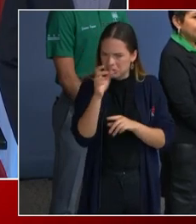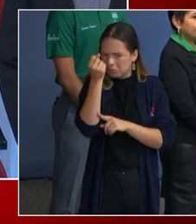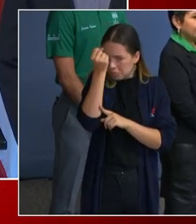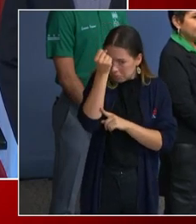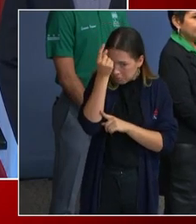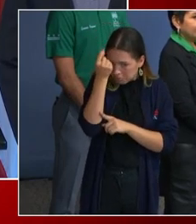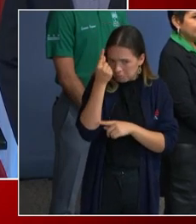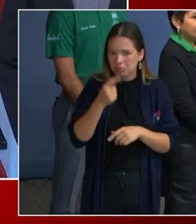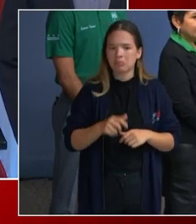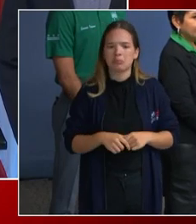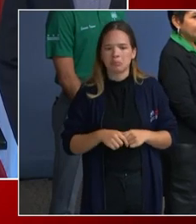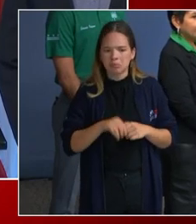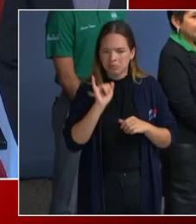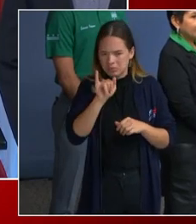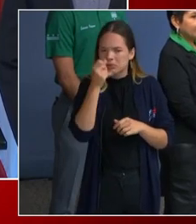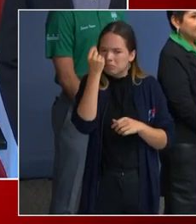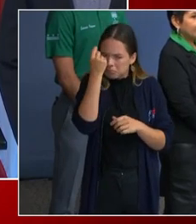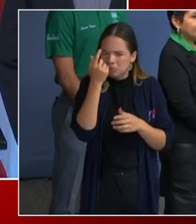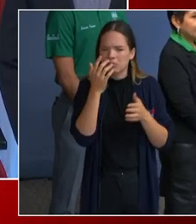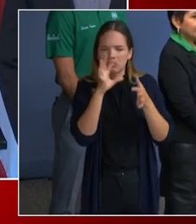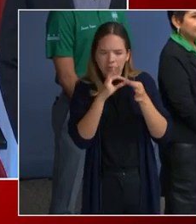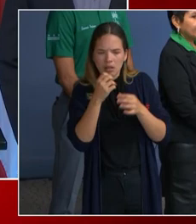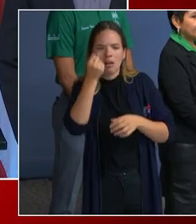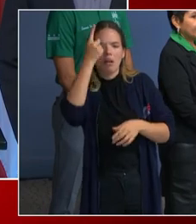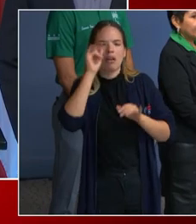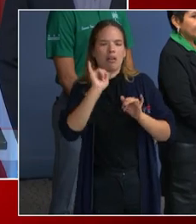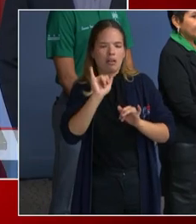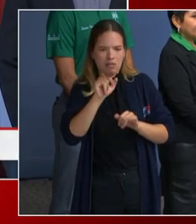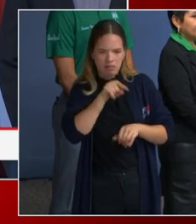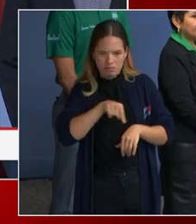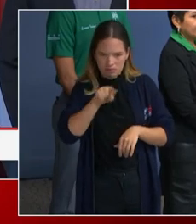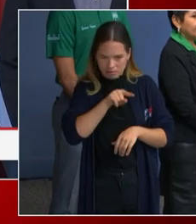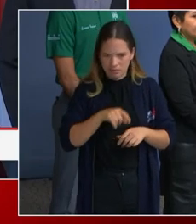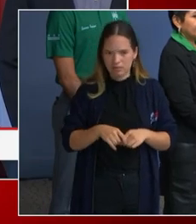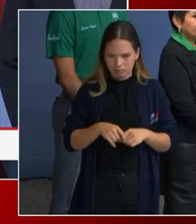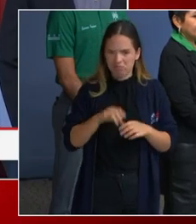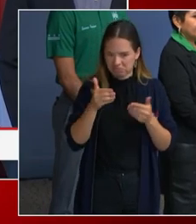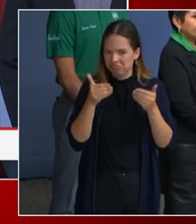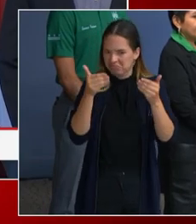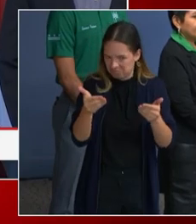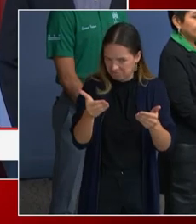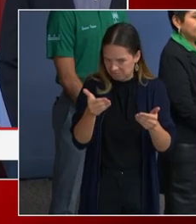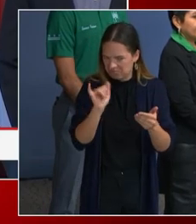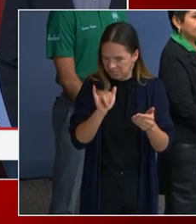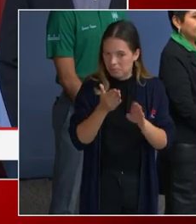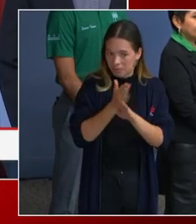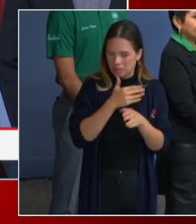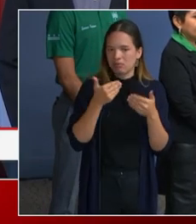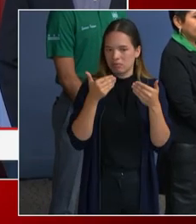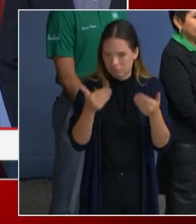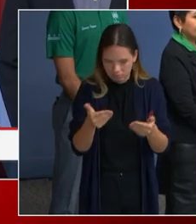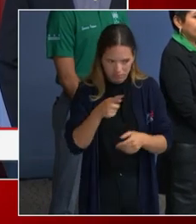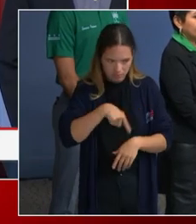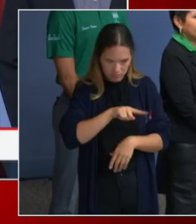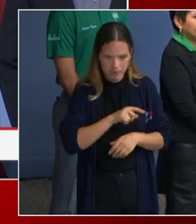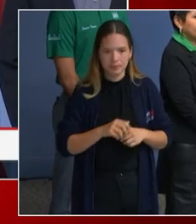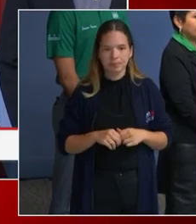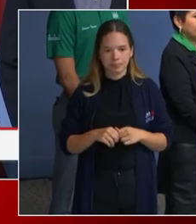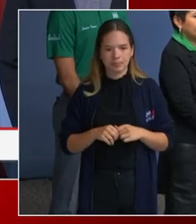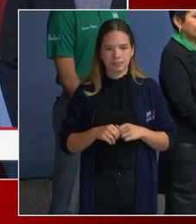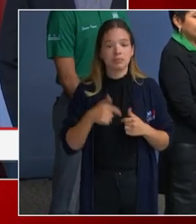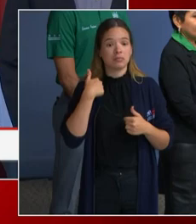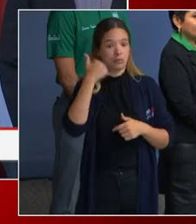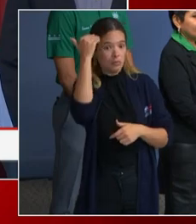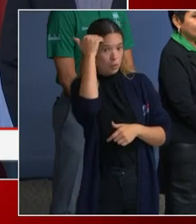are today and how we move forward. We know